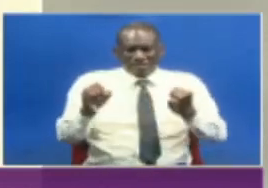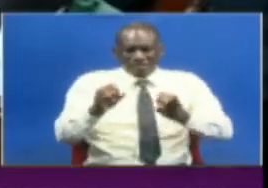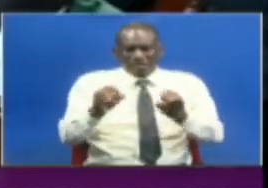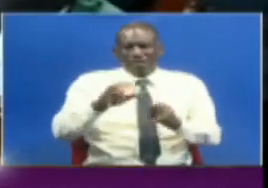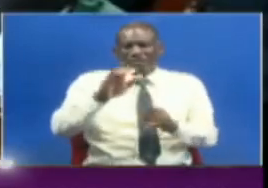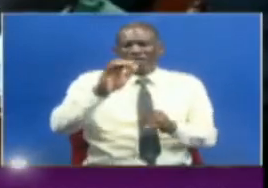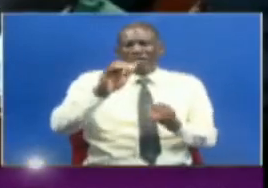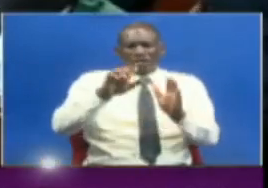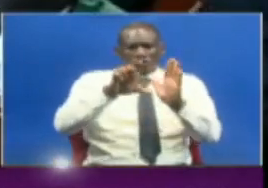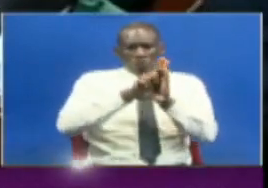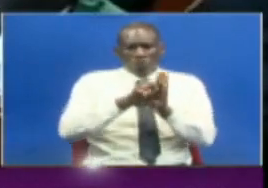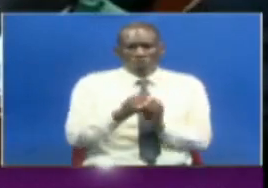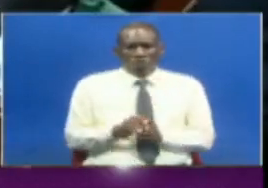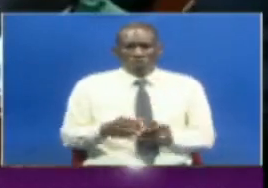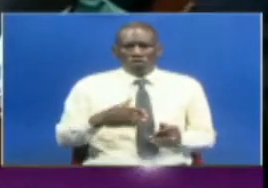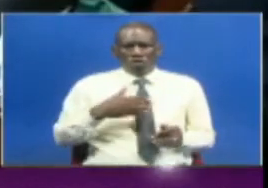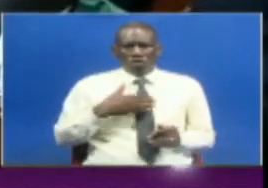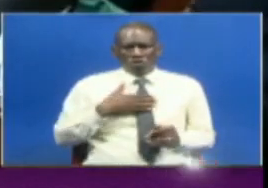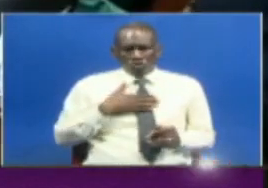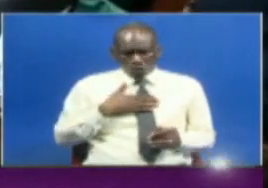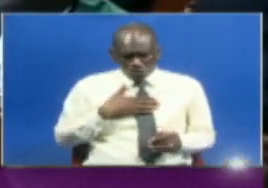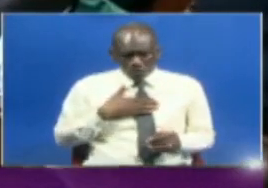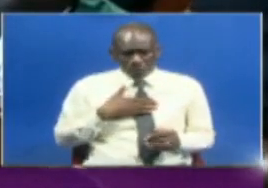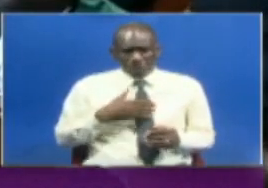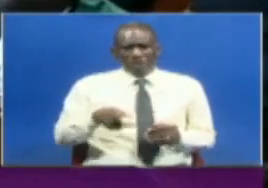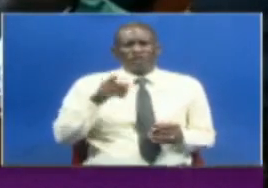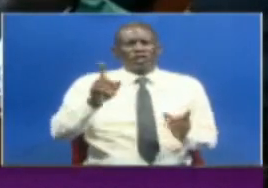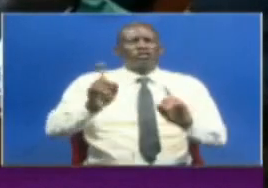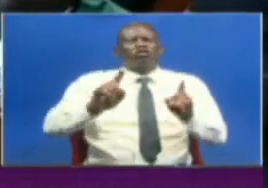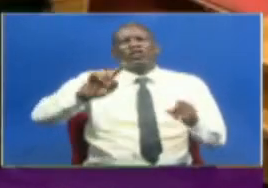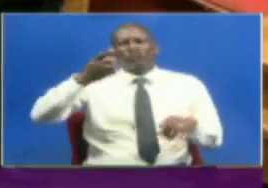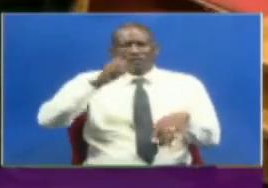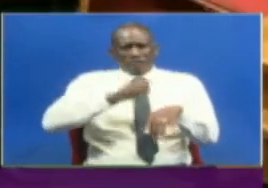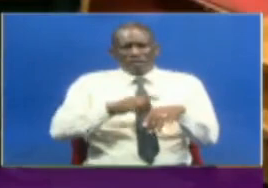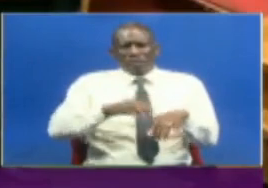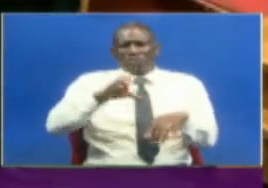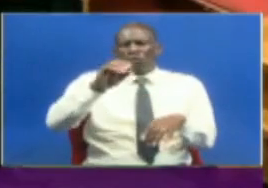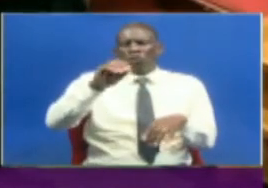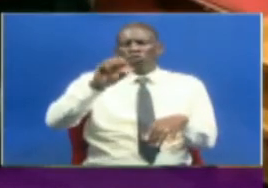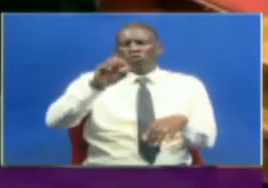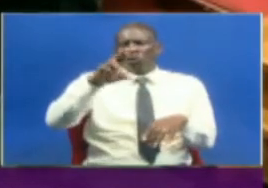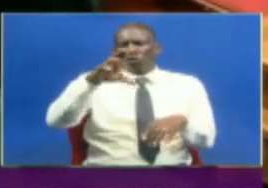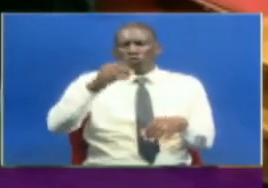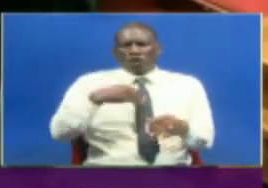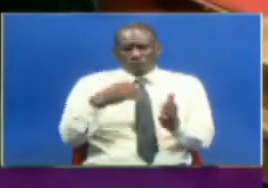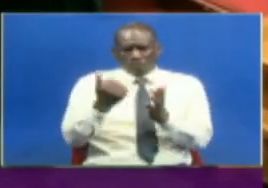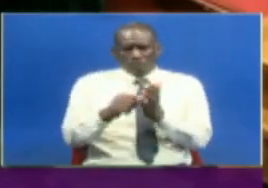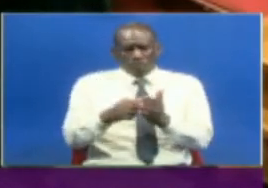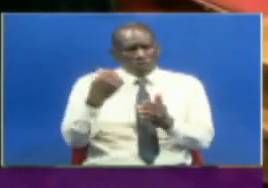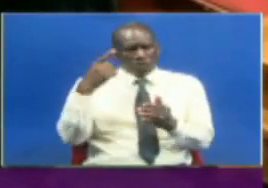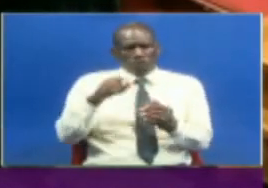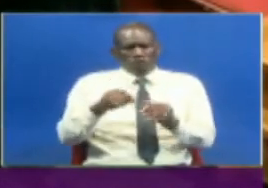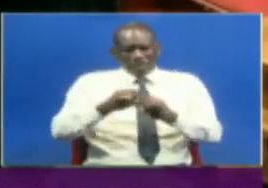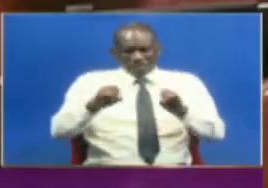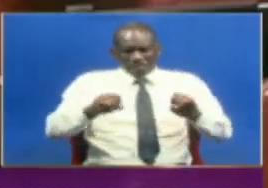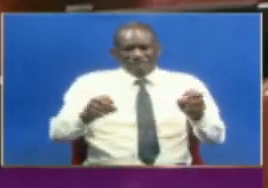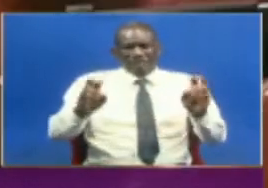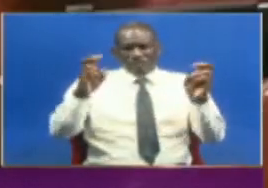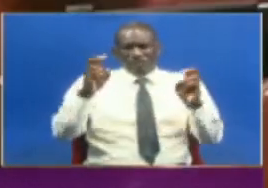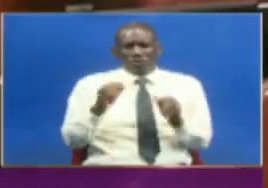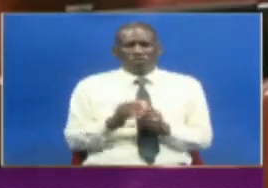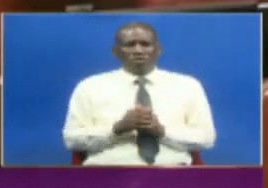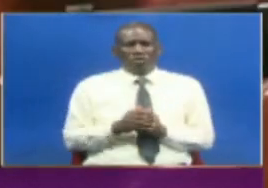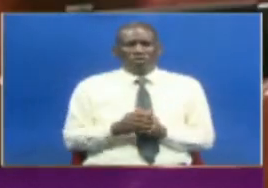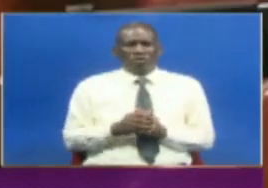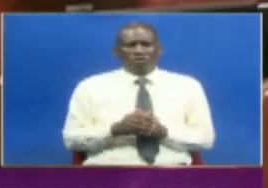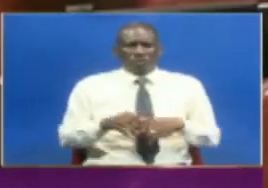Act. Honorable members, let us begin. This is not the first time Osoro is in trouble over integrity issues.